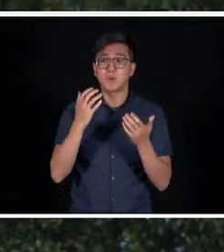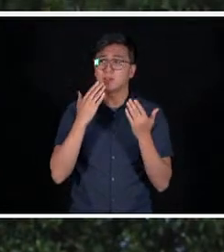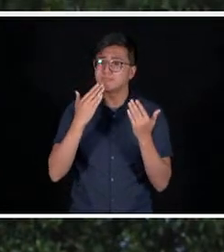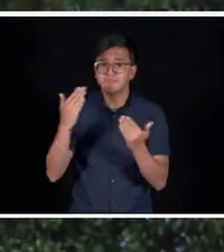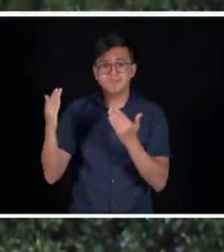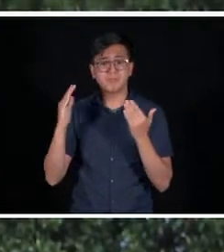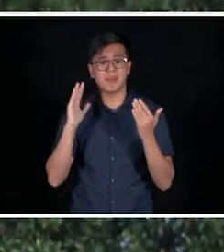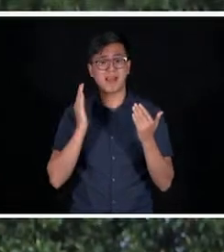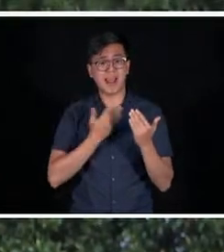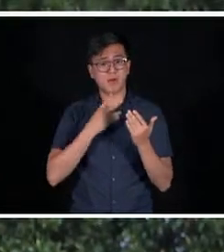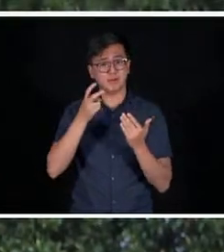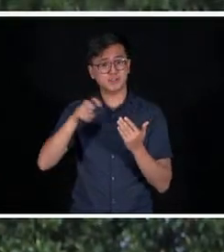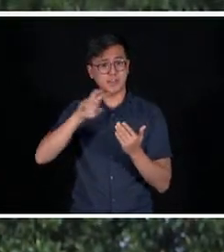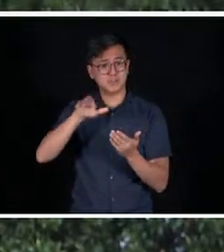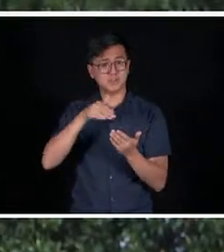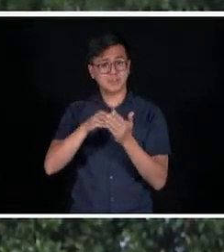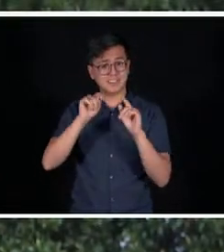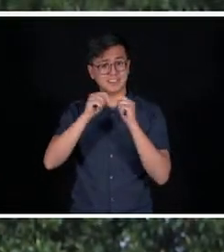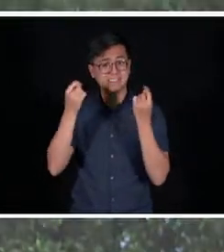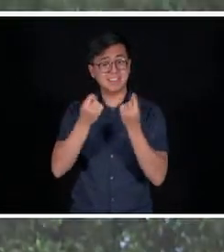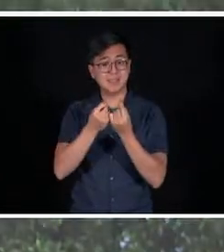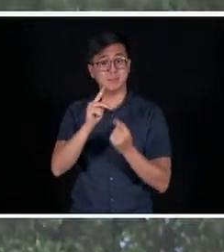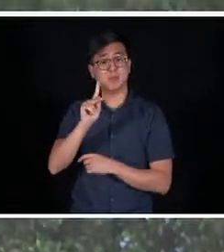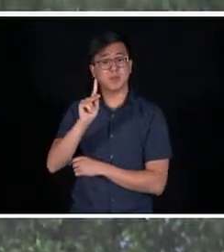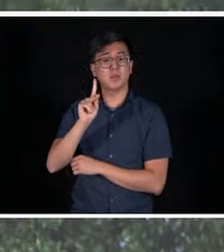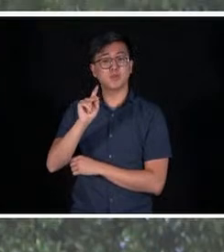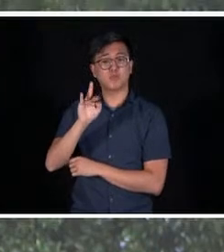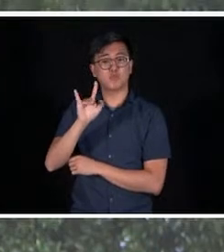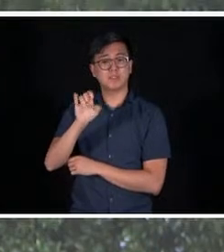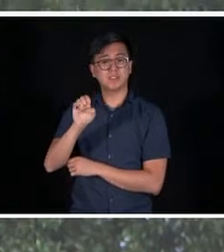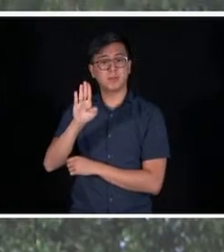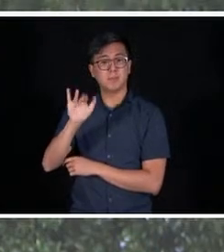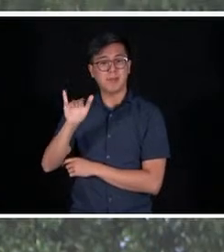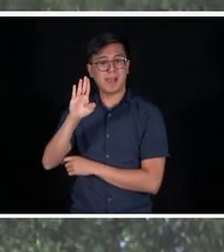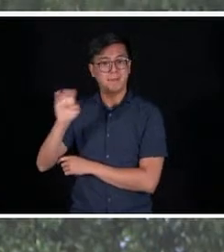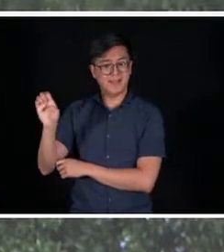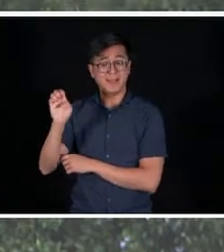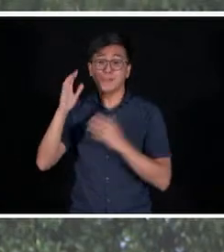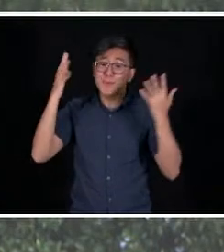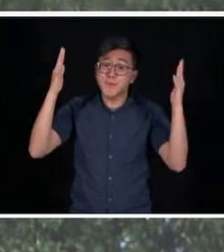Center team. Crystal Bybee. Woo!